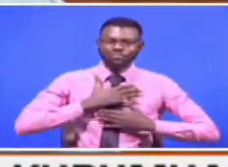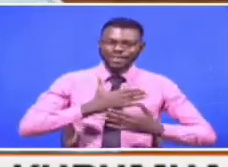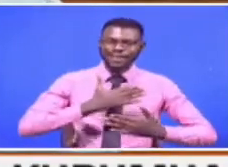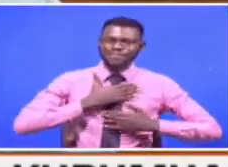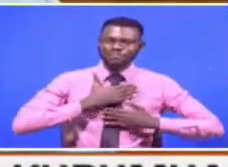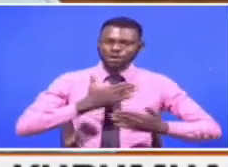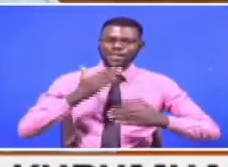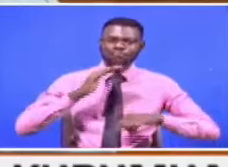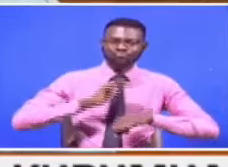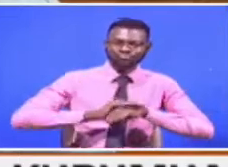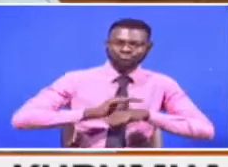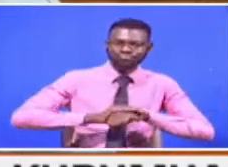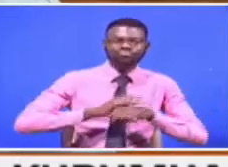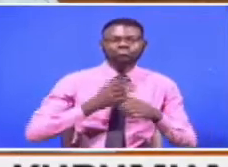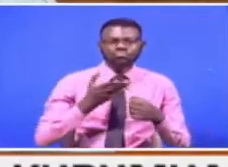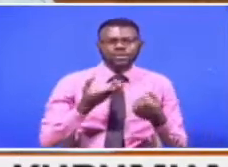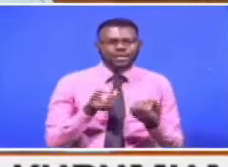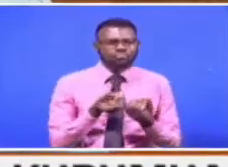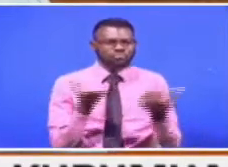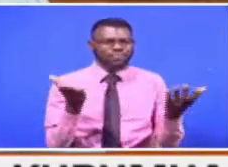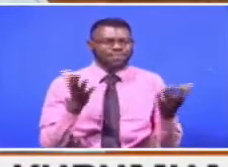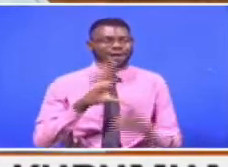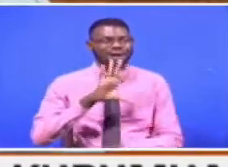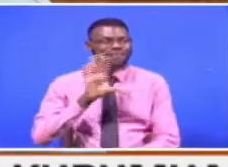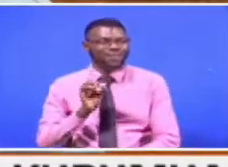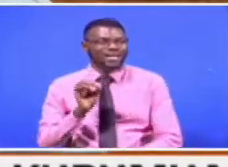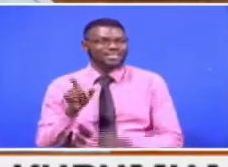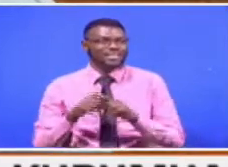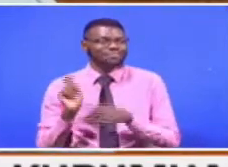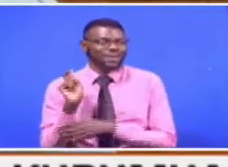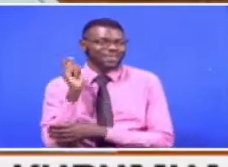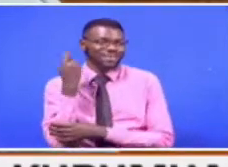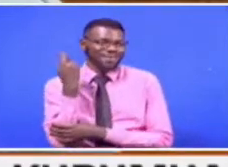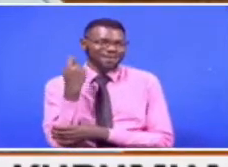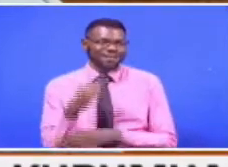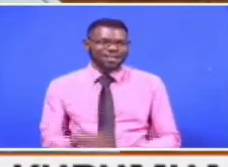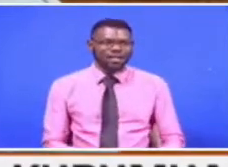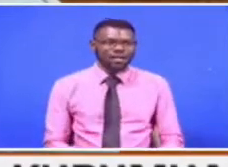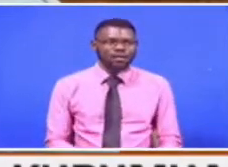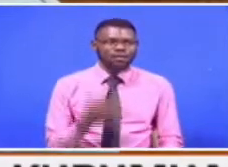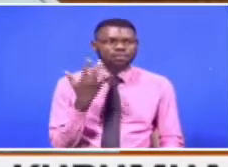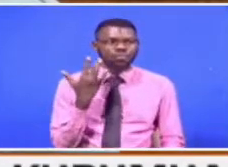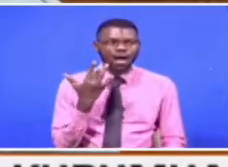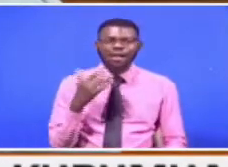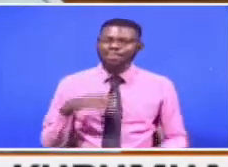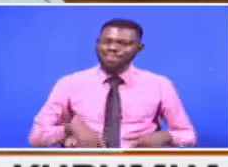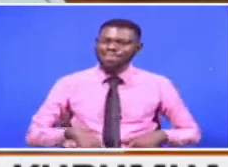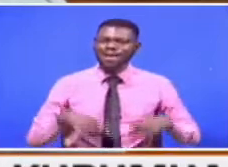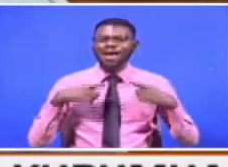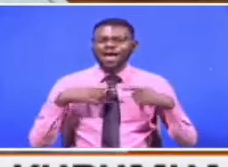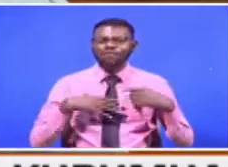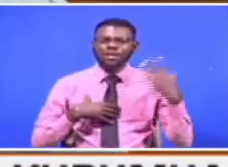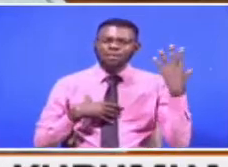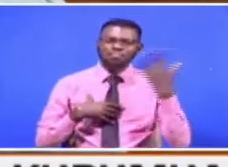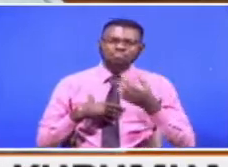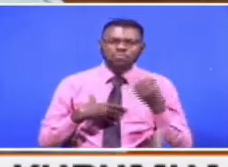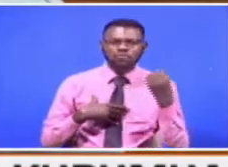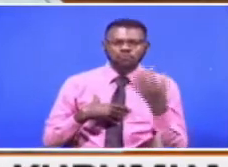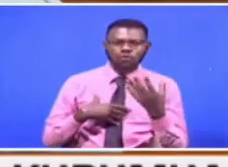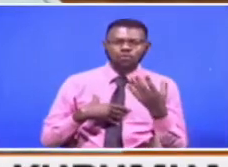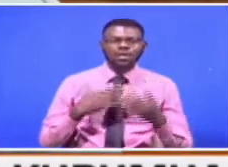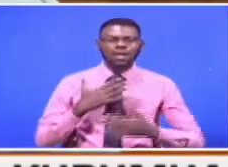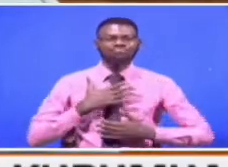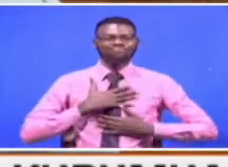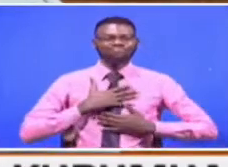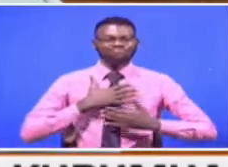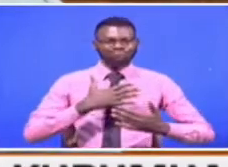Kenya, because for me breathwork is the key to life's beauty. Breathwork is the key to a